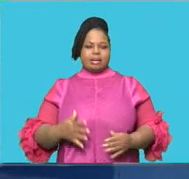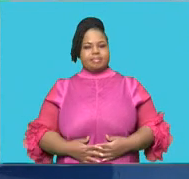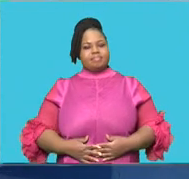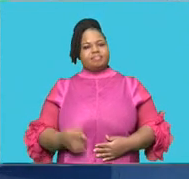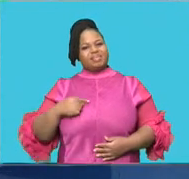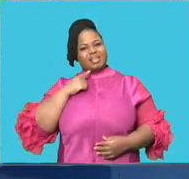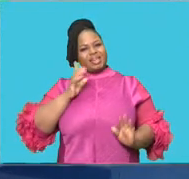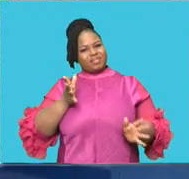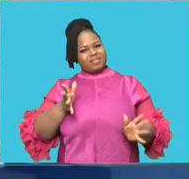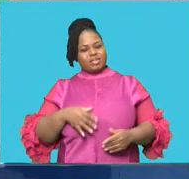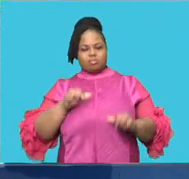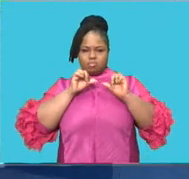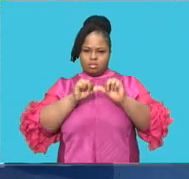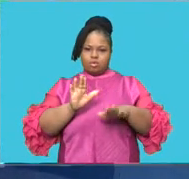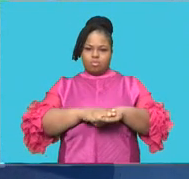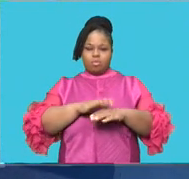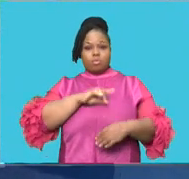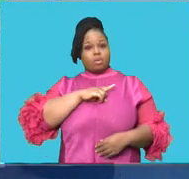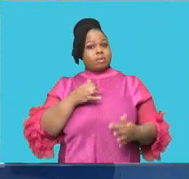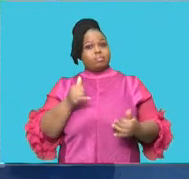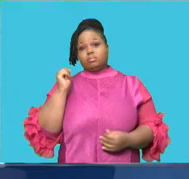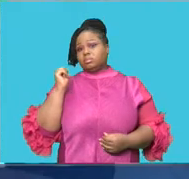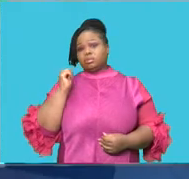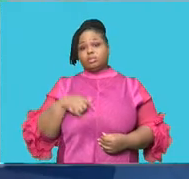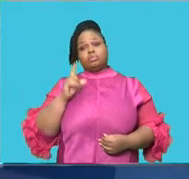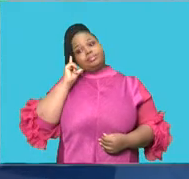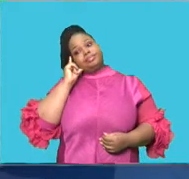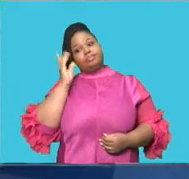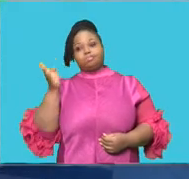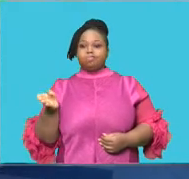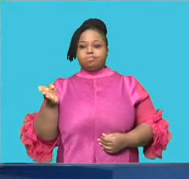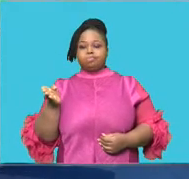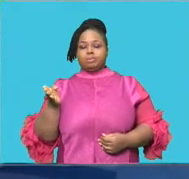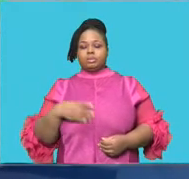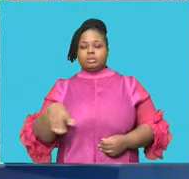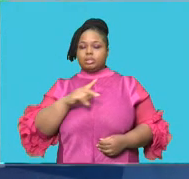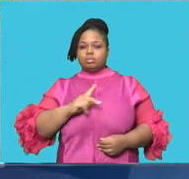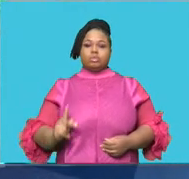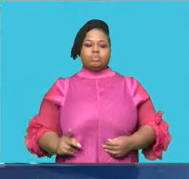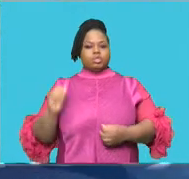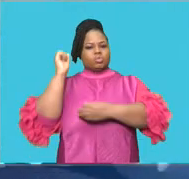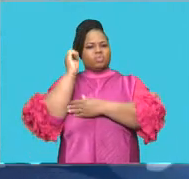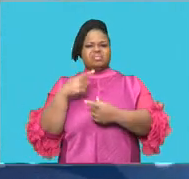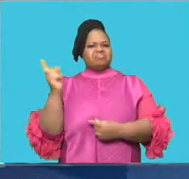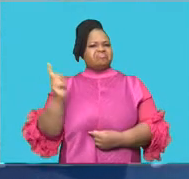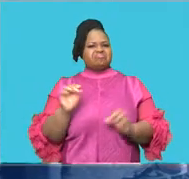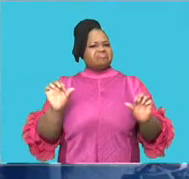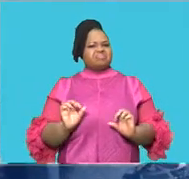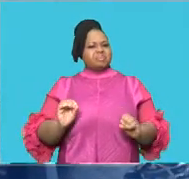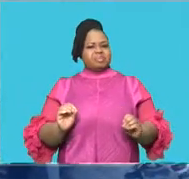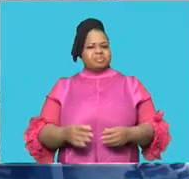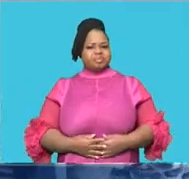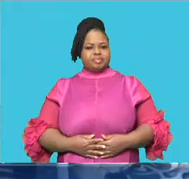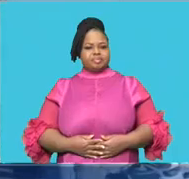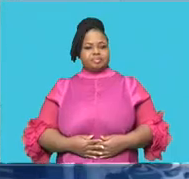us, and is keep on lying. Because now, yesterday, we sleep there by the Premier's office. He never came back.